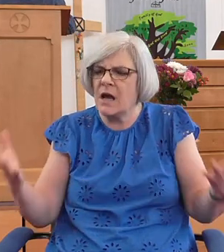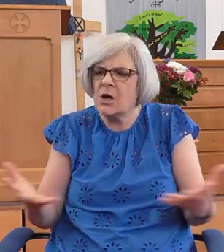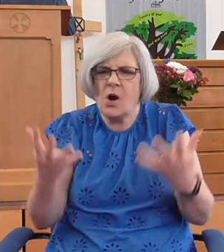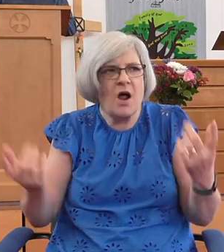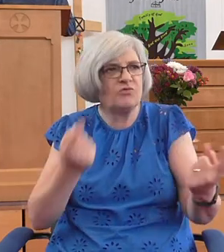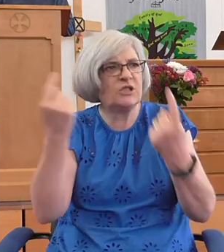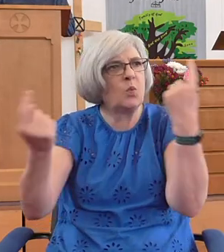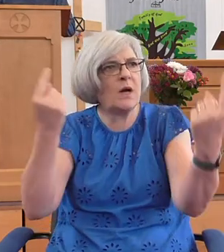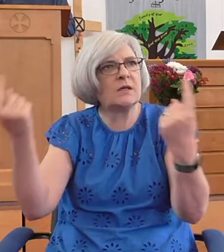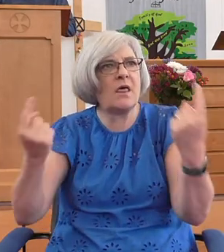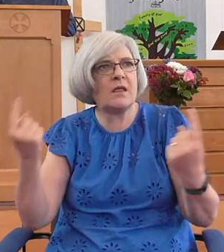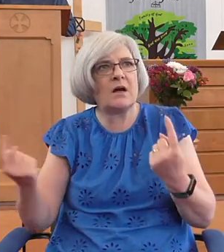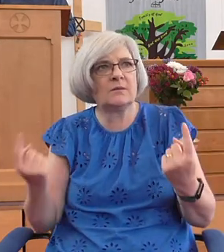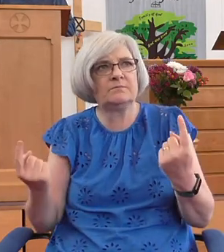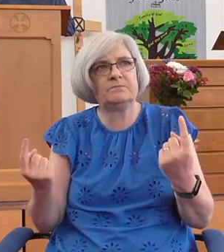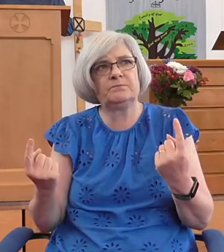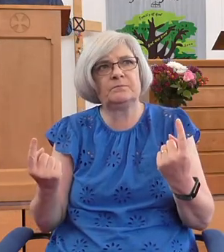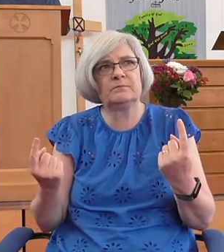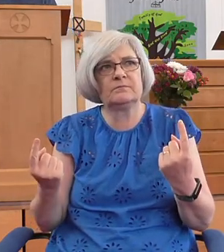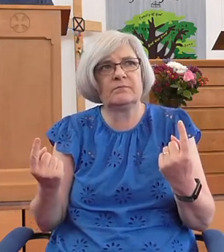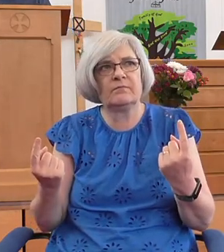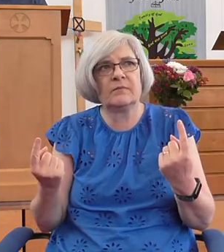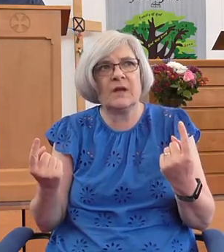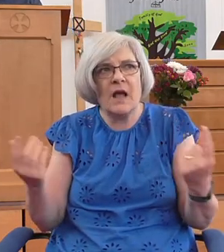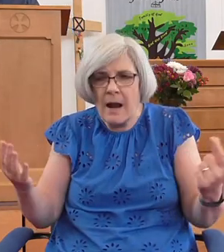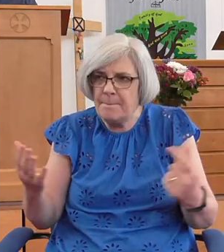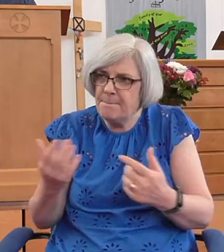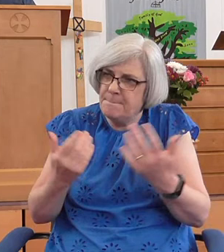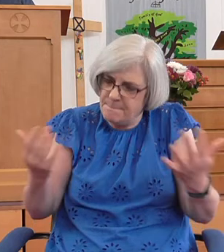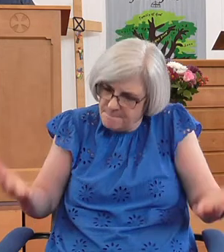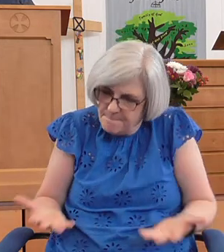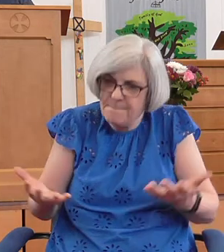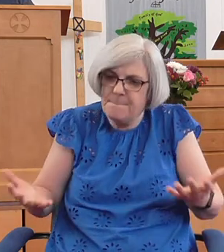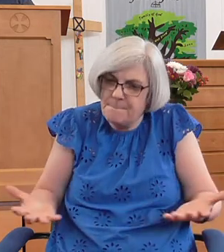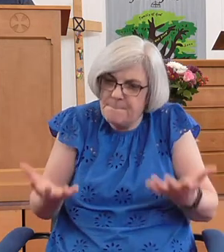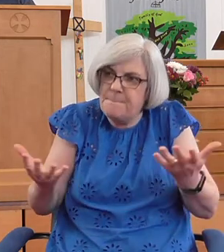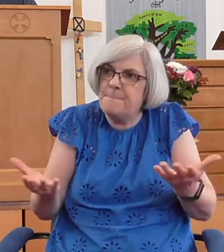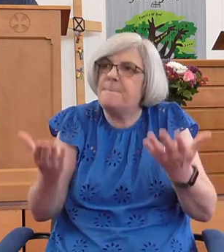encourage one another and build each other up,